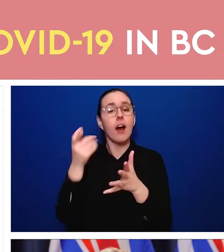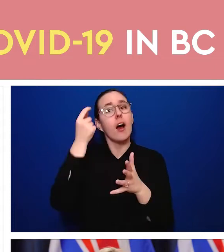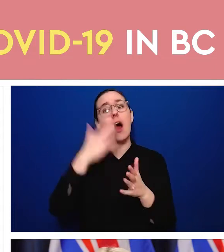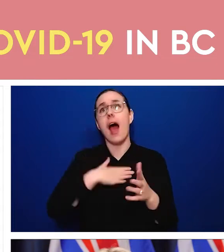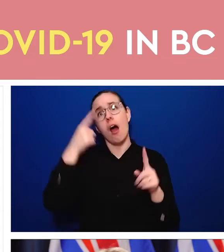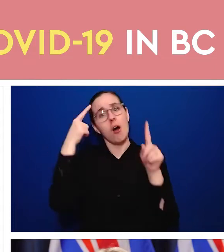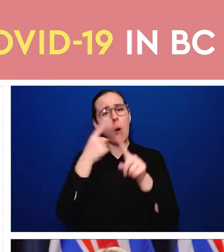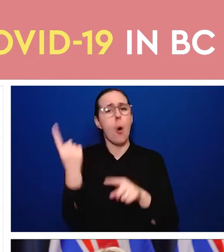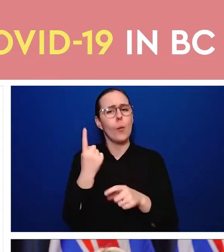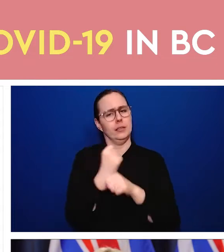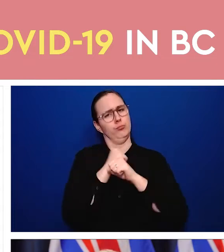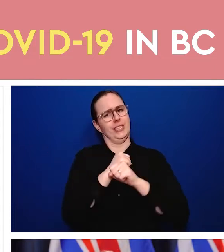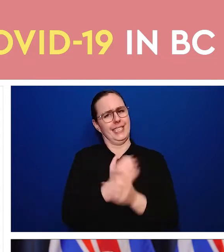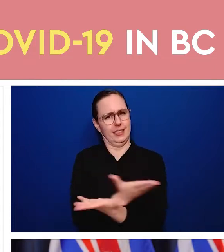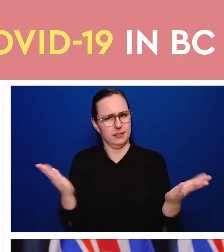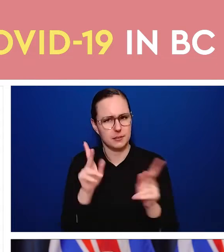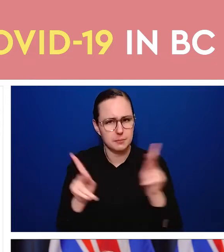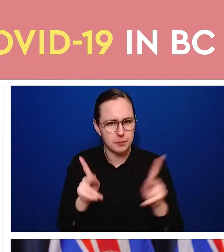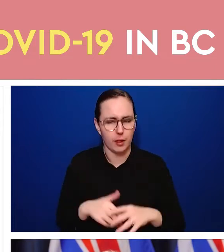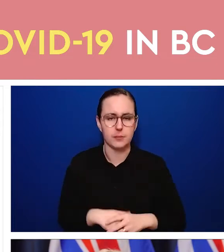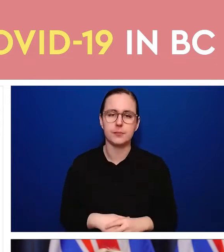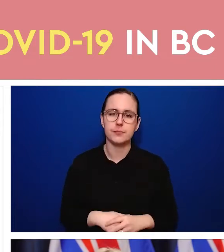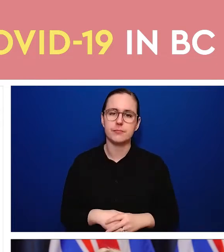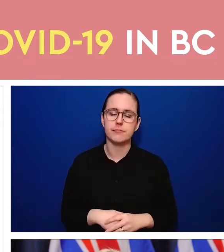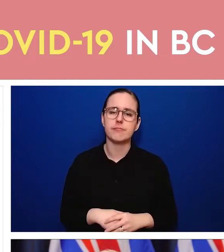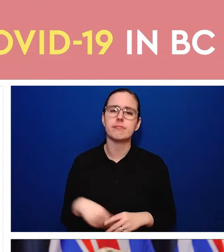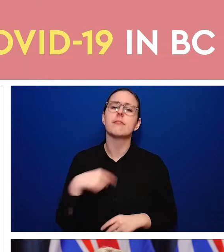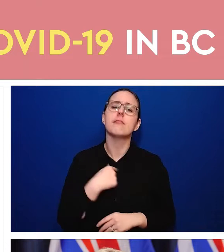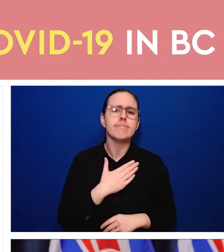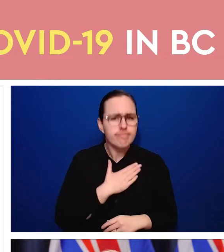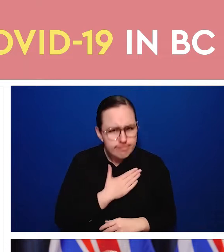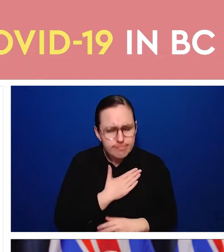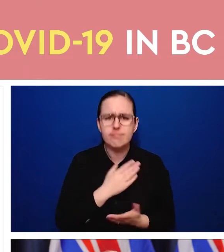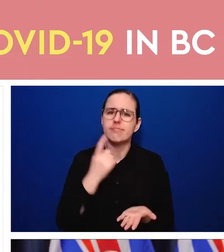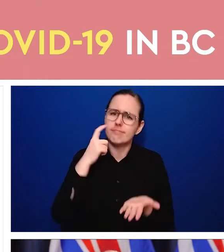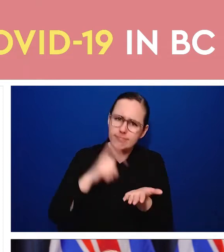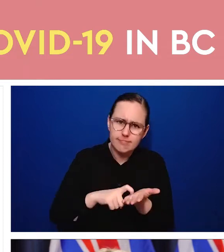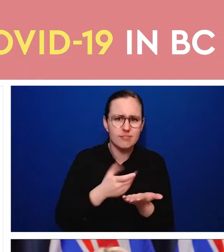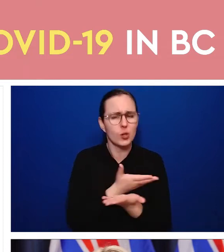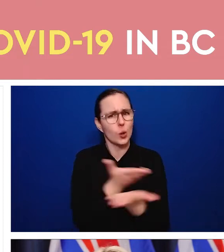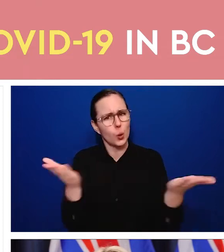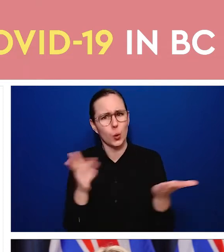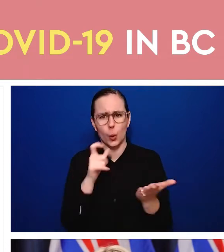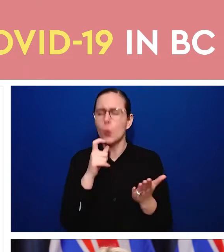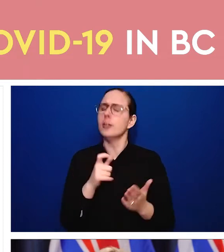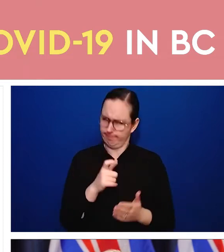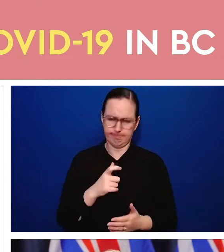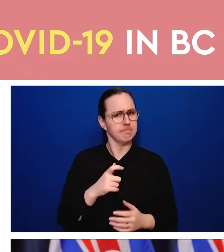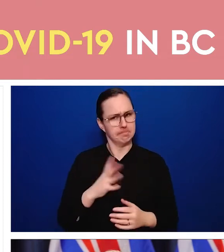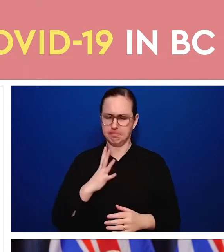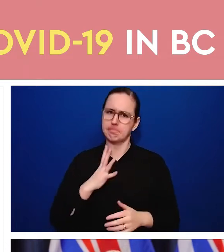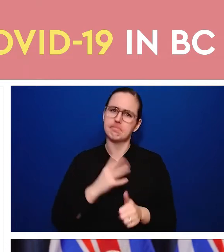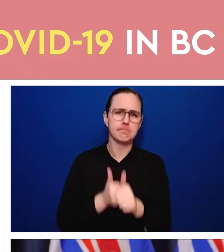in adopting our COVID-19 safety measures. Your efforts, combined with these high vaccination rates, have saved